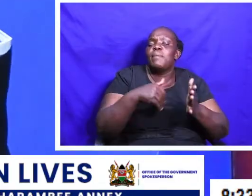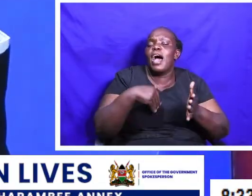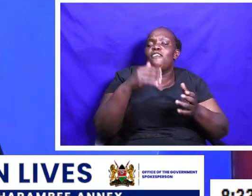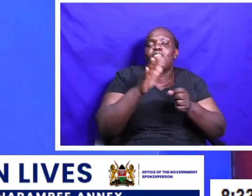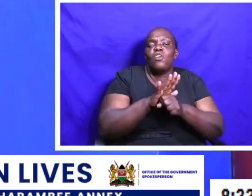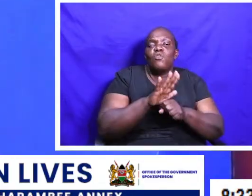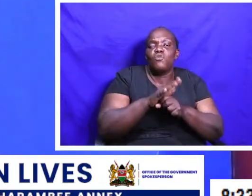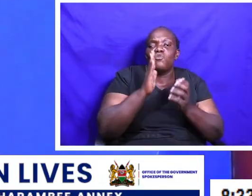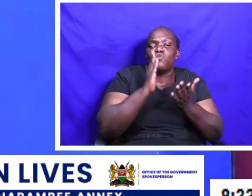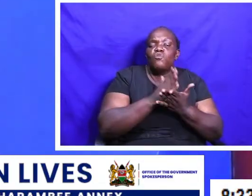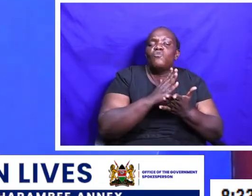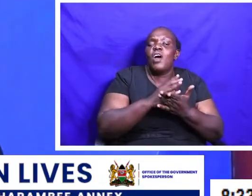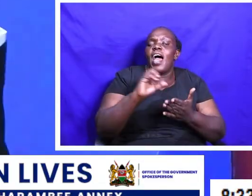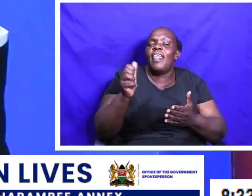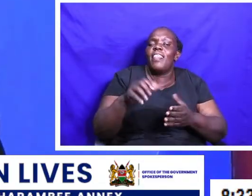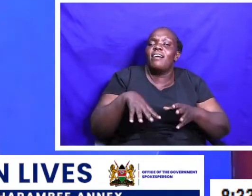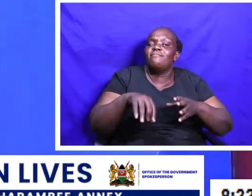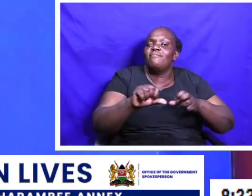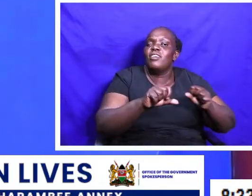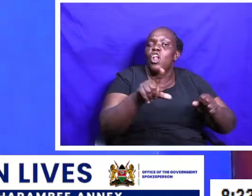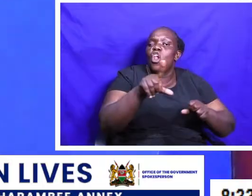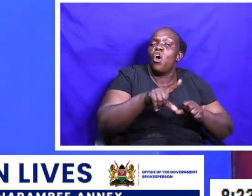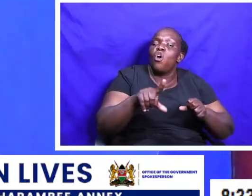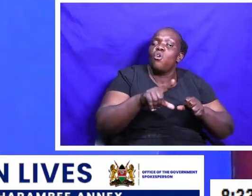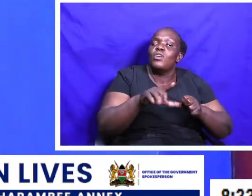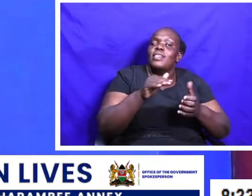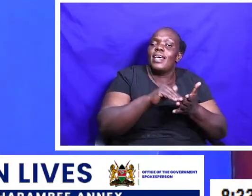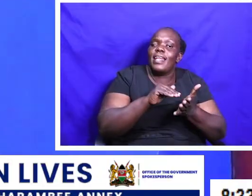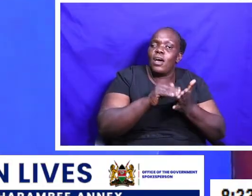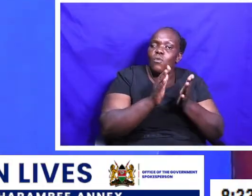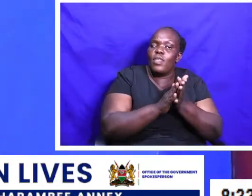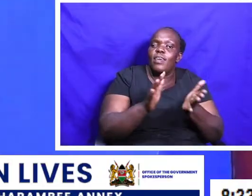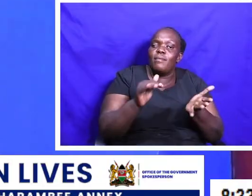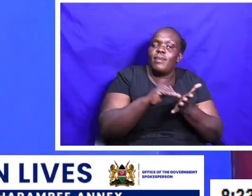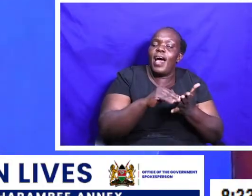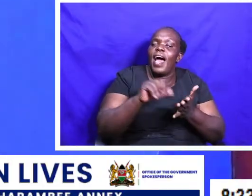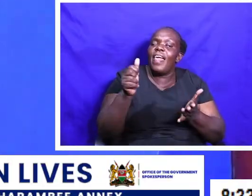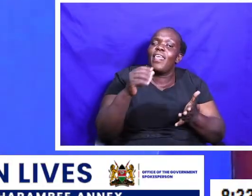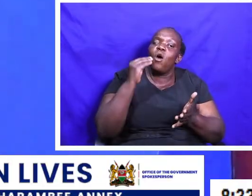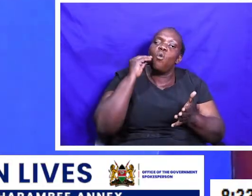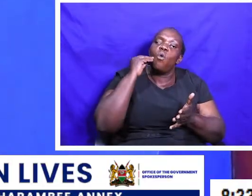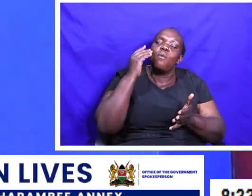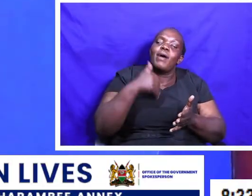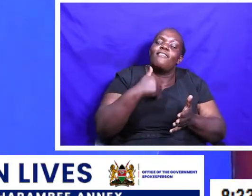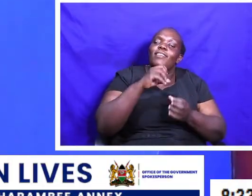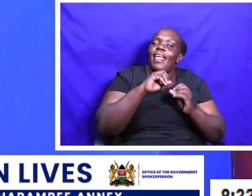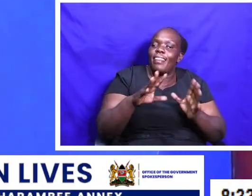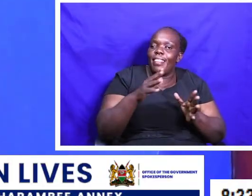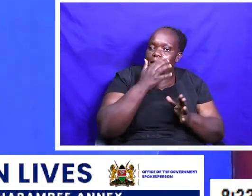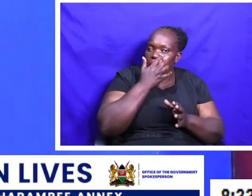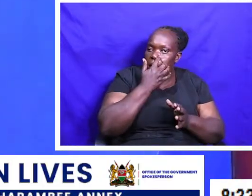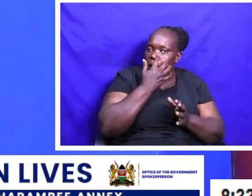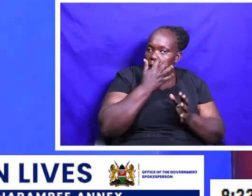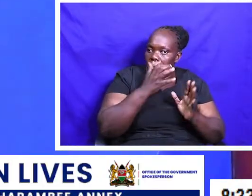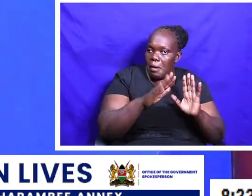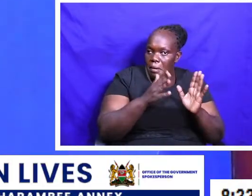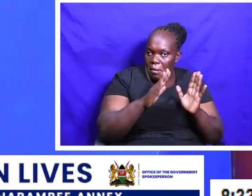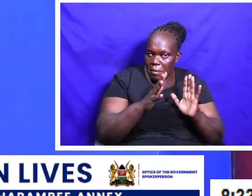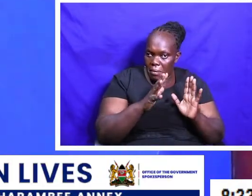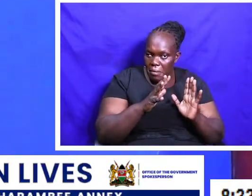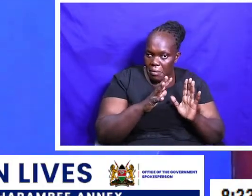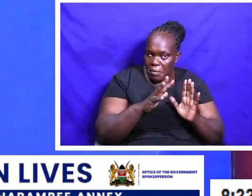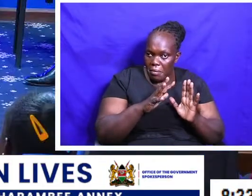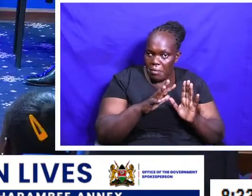left to live in the local center with the family, or completely homeless. Yeah. Yes. So these are some of the things that